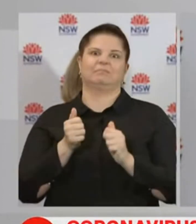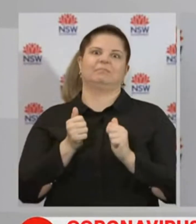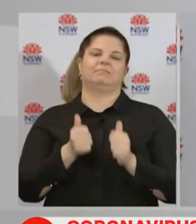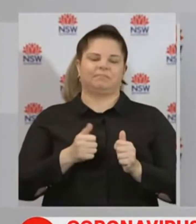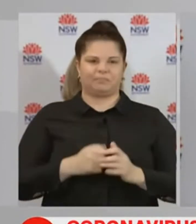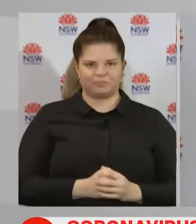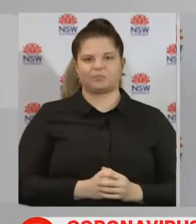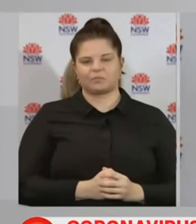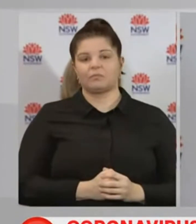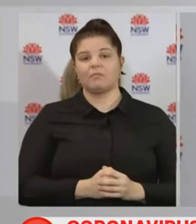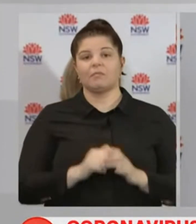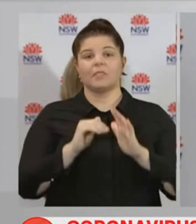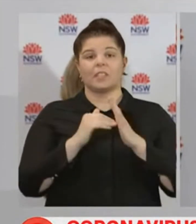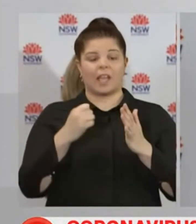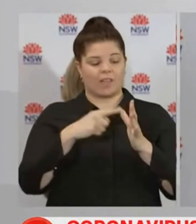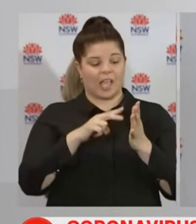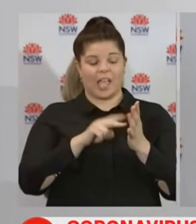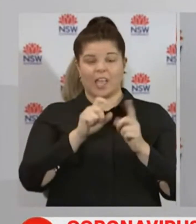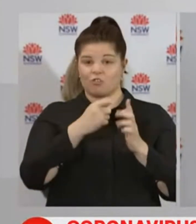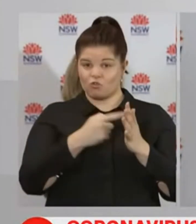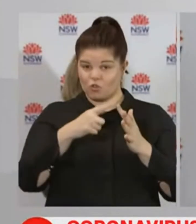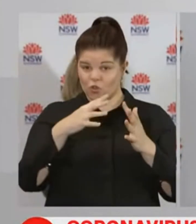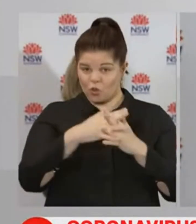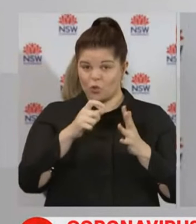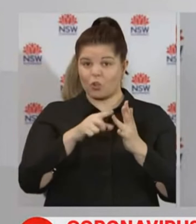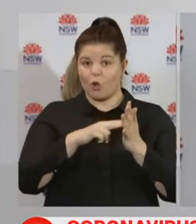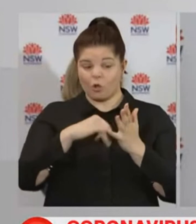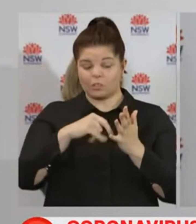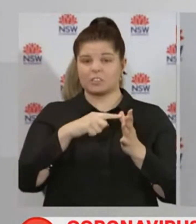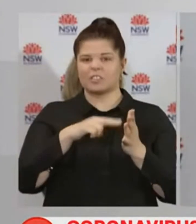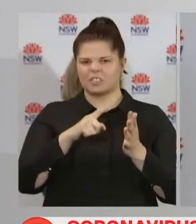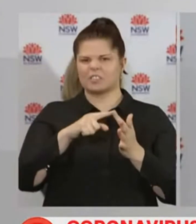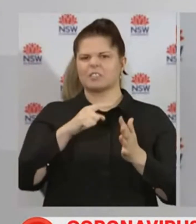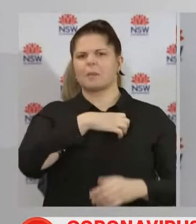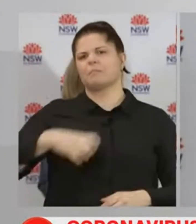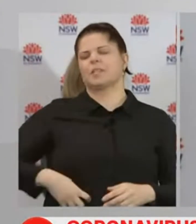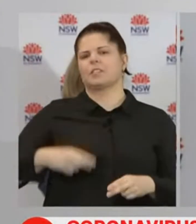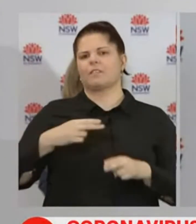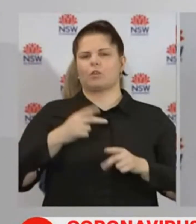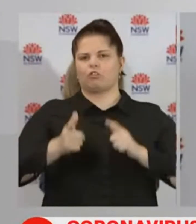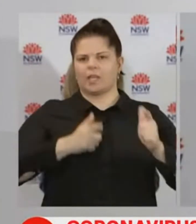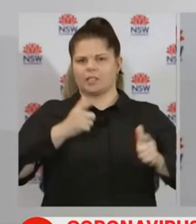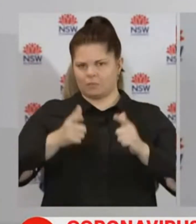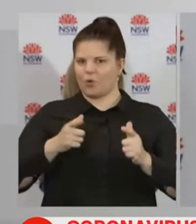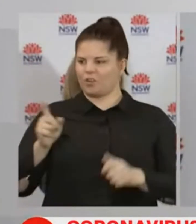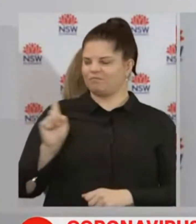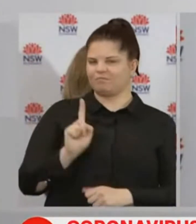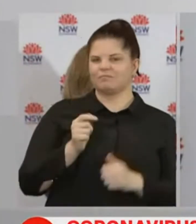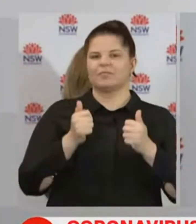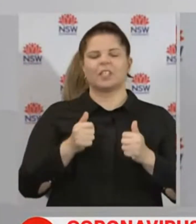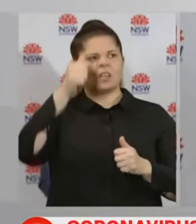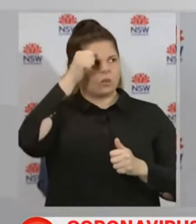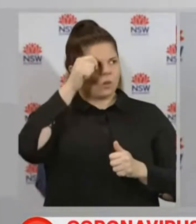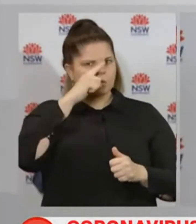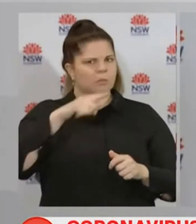Andrew Constance. We know that as people feel more confident about the workplace, about moving around the community, they do want to look at their